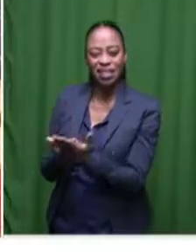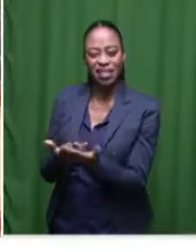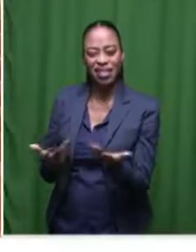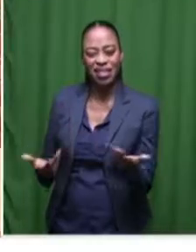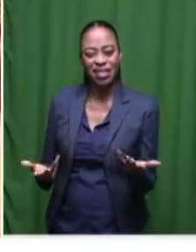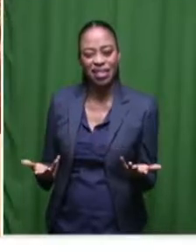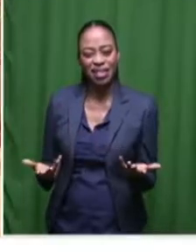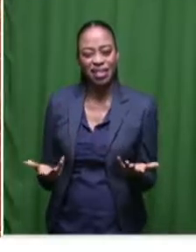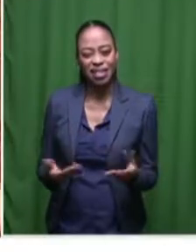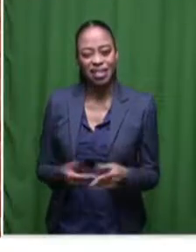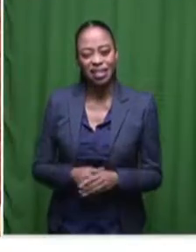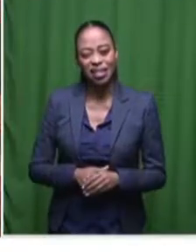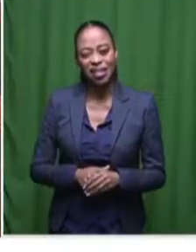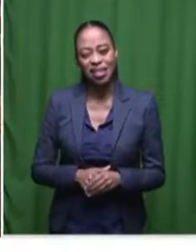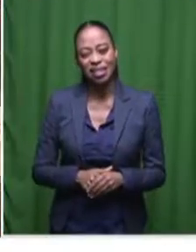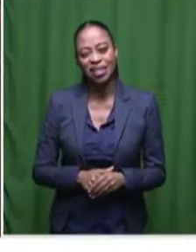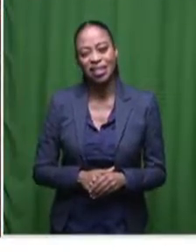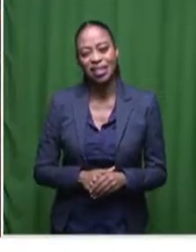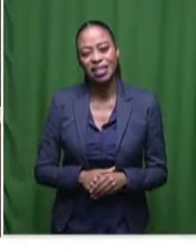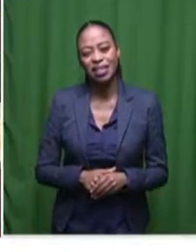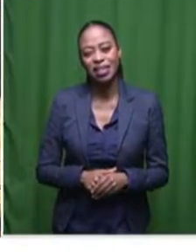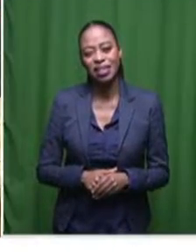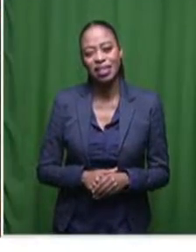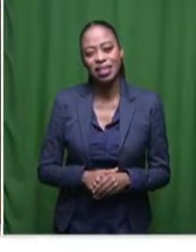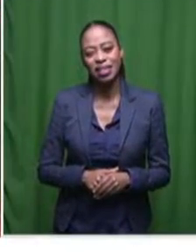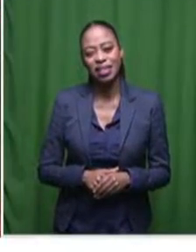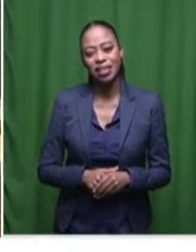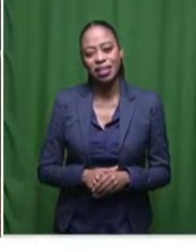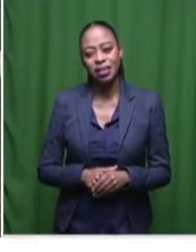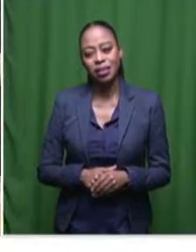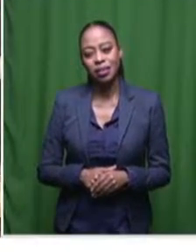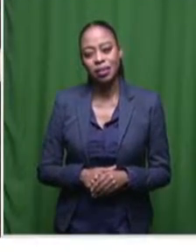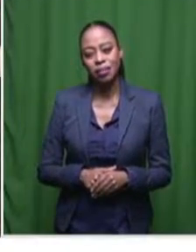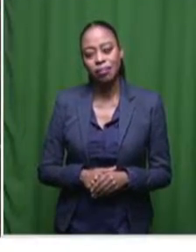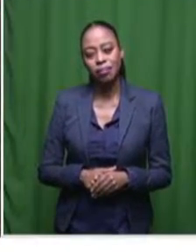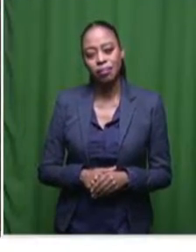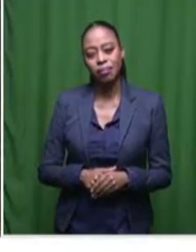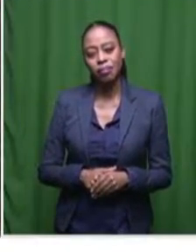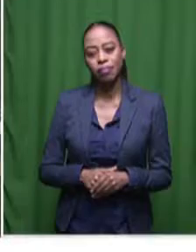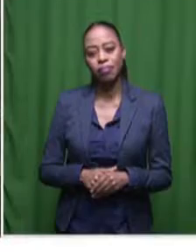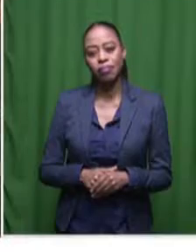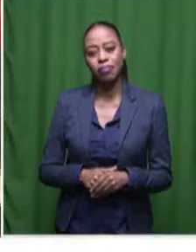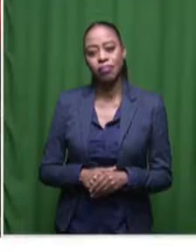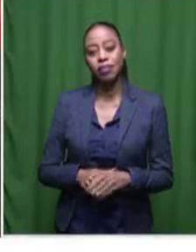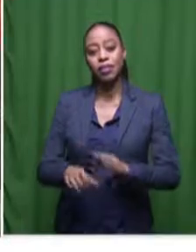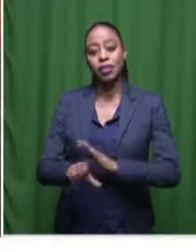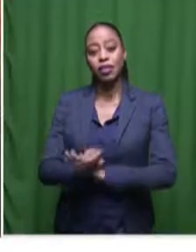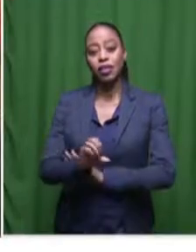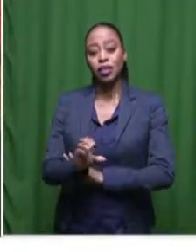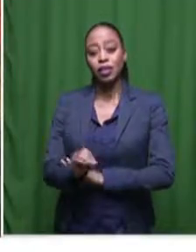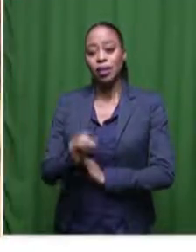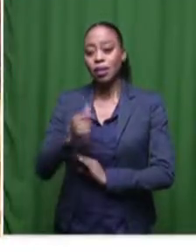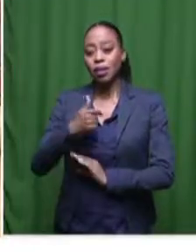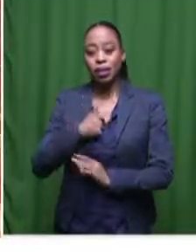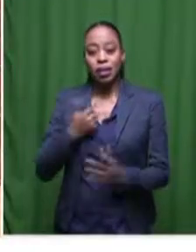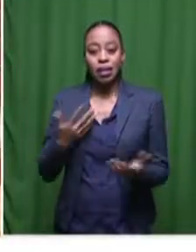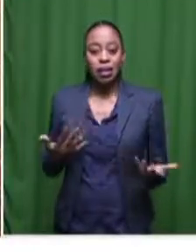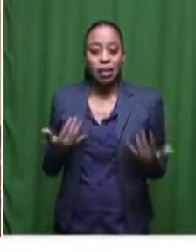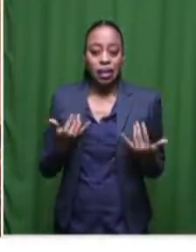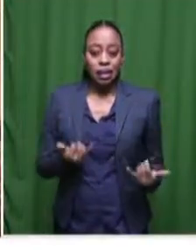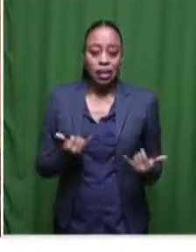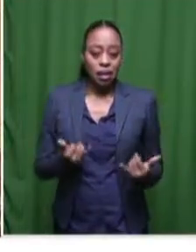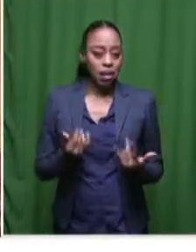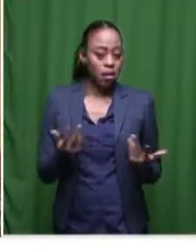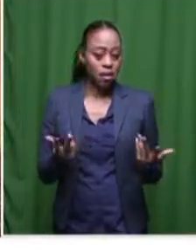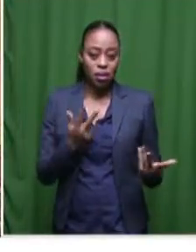possibly get produced in a Netflix documentary. So I don't see at the moment that